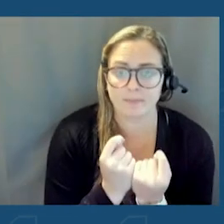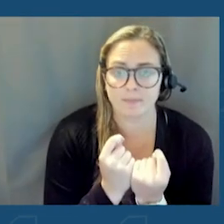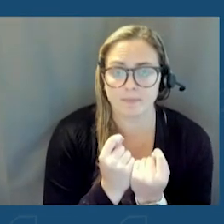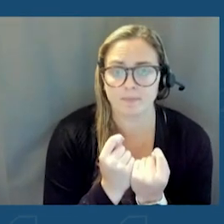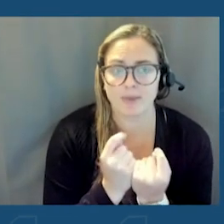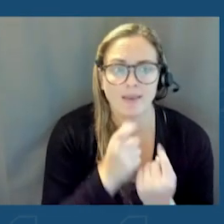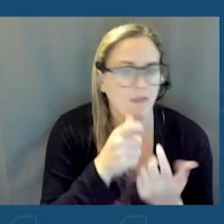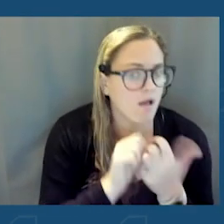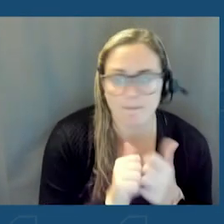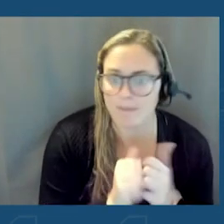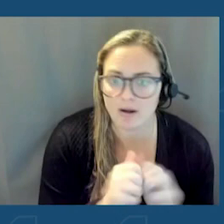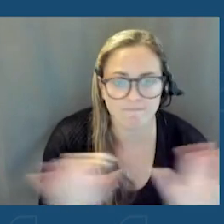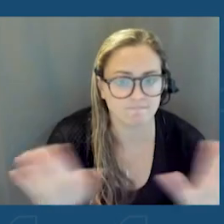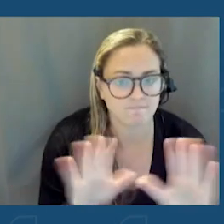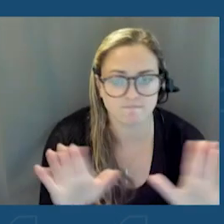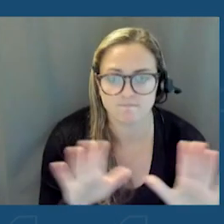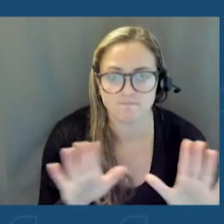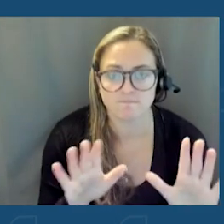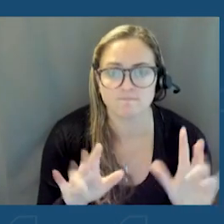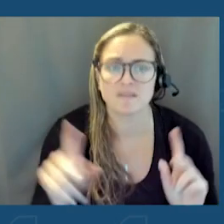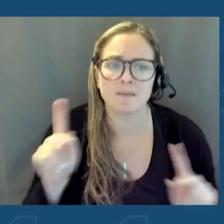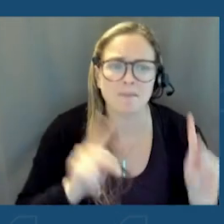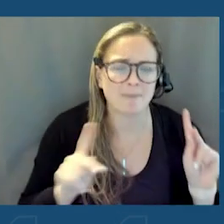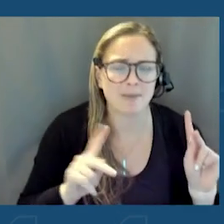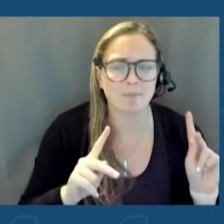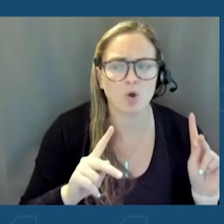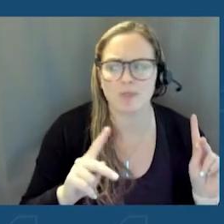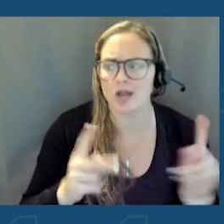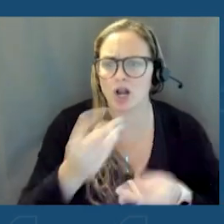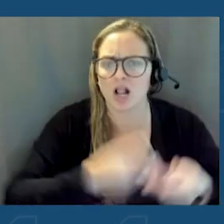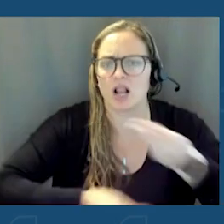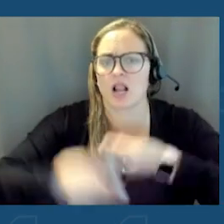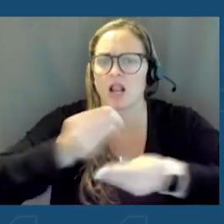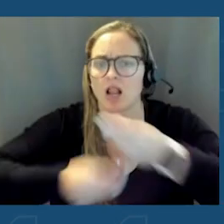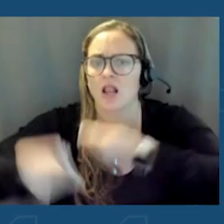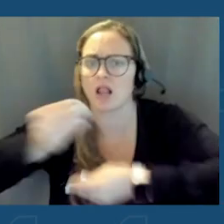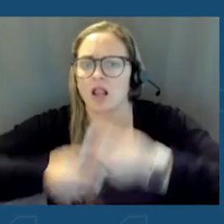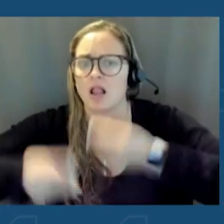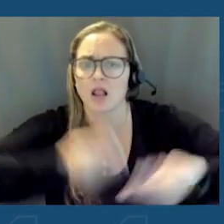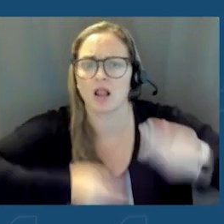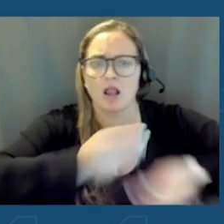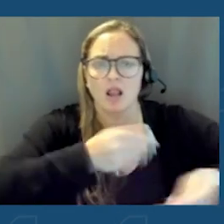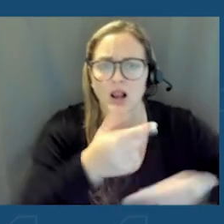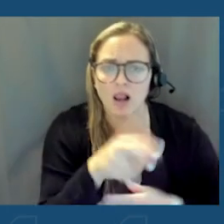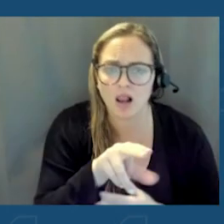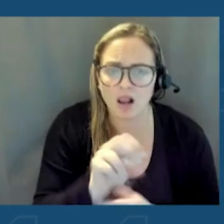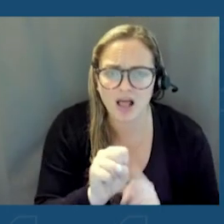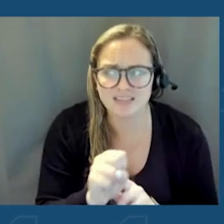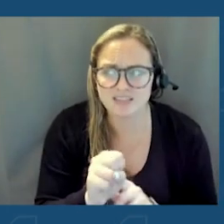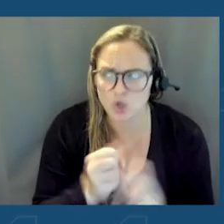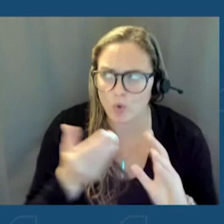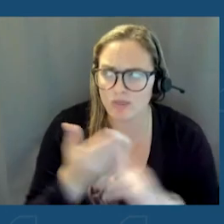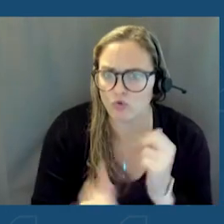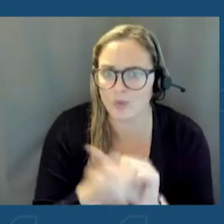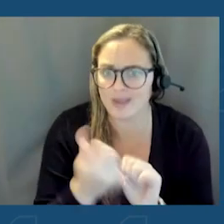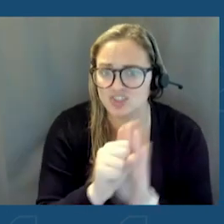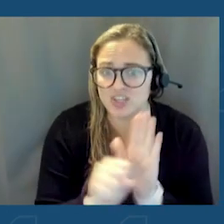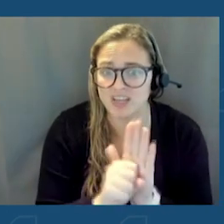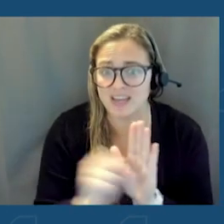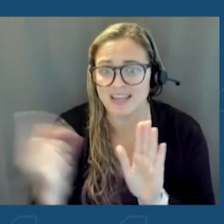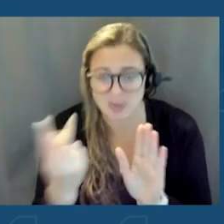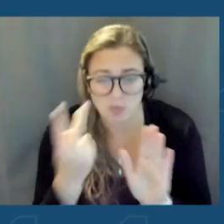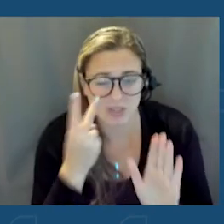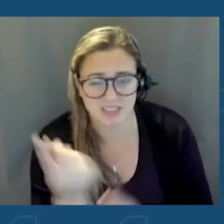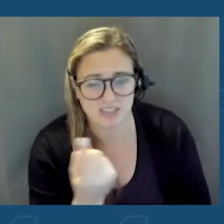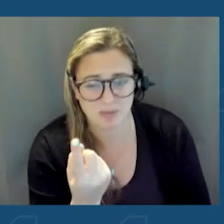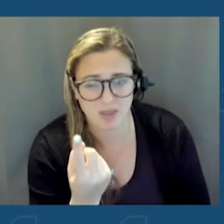competitive, but the people who are trafficking guns, they're coming through these states, and somebody's seeing something somewhere, and that intelligence should